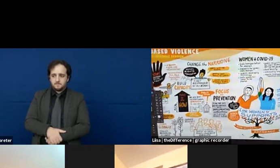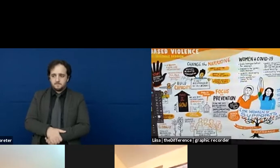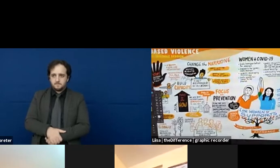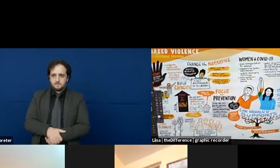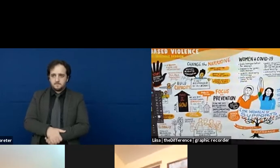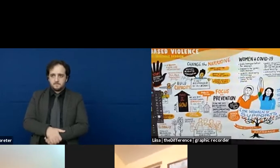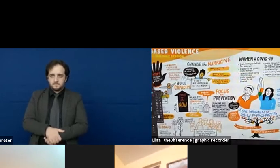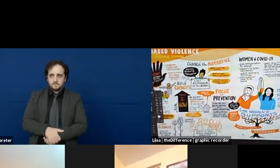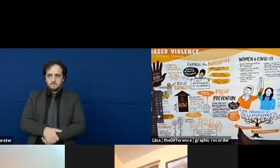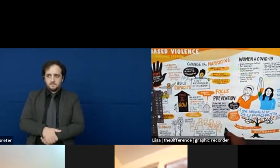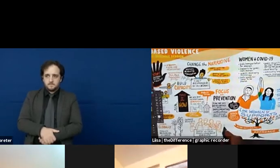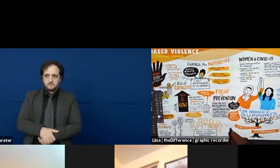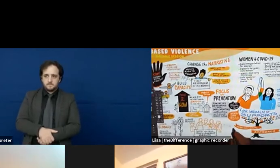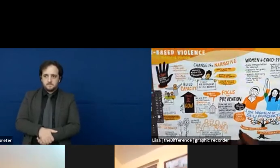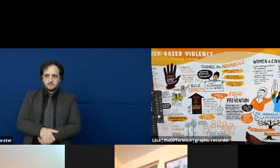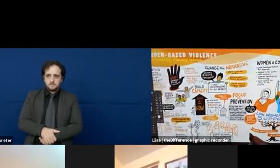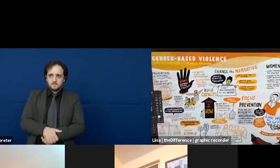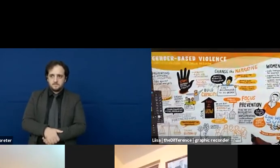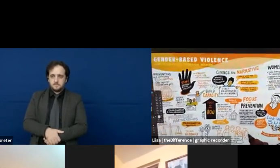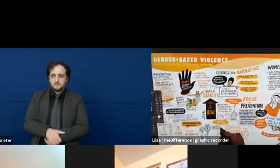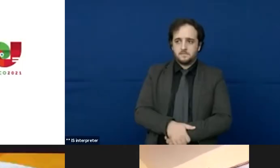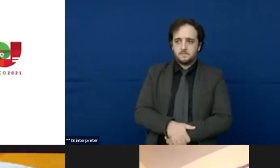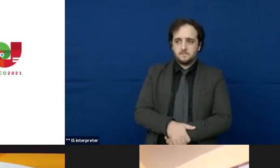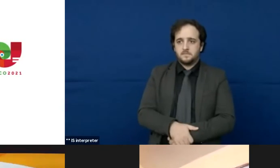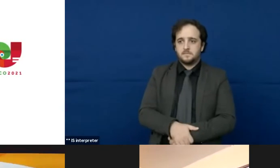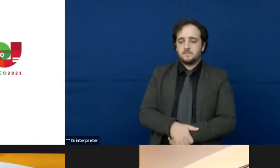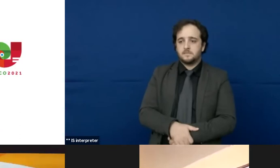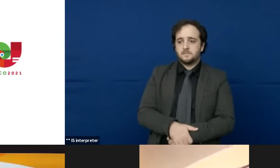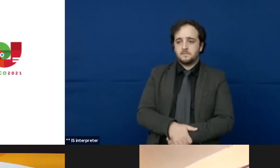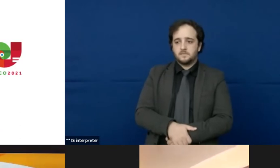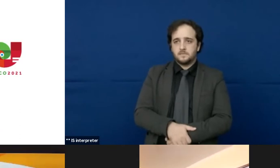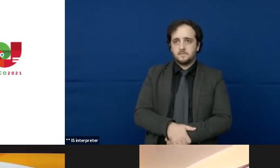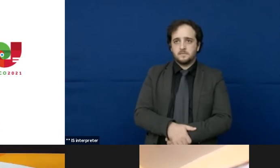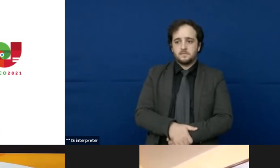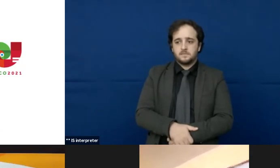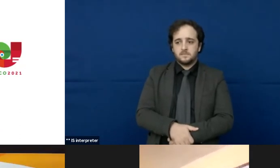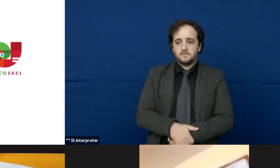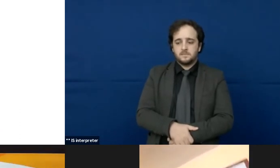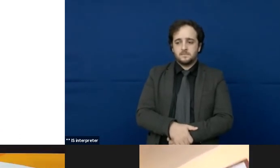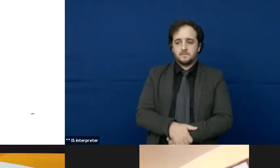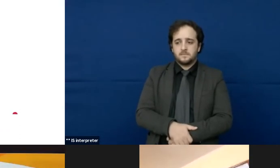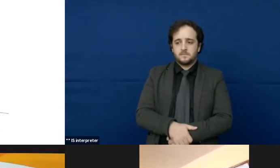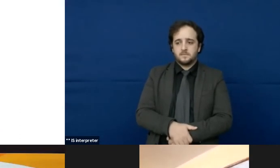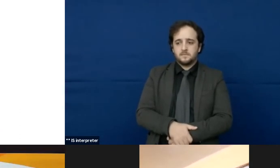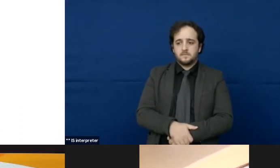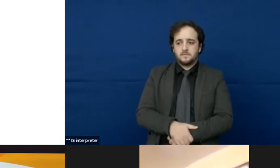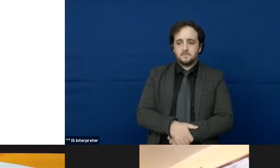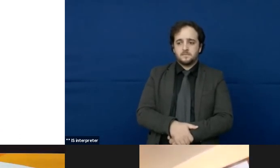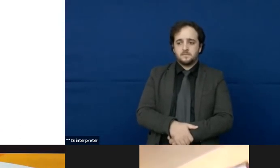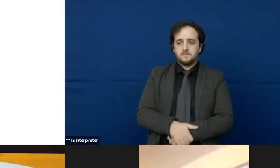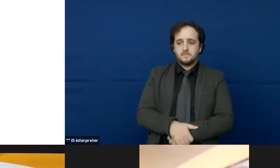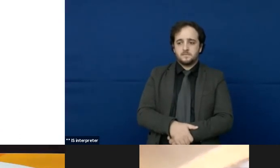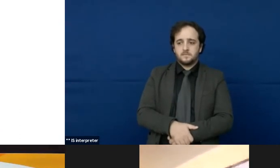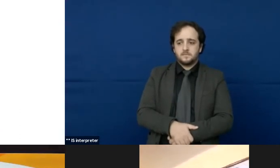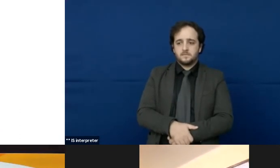have a program called Men on the Corner, and that look at gender-based violence and get them to participate